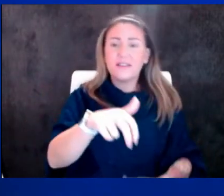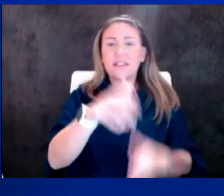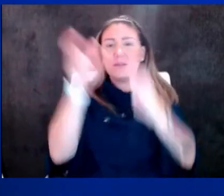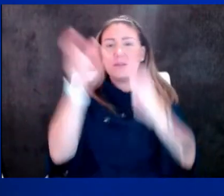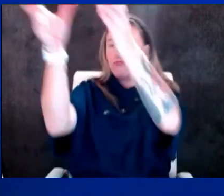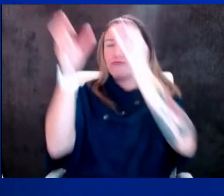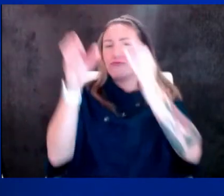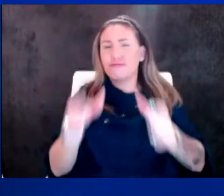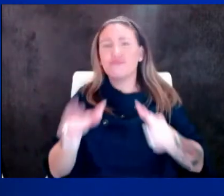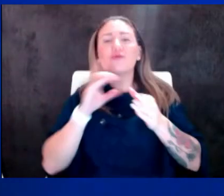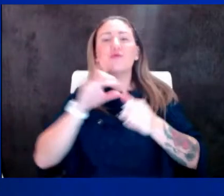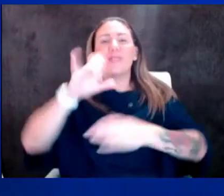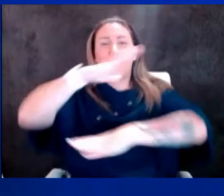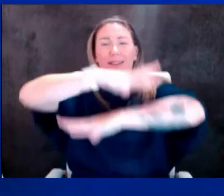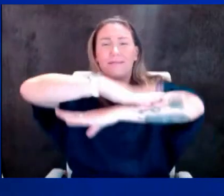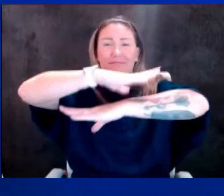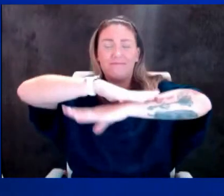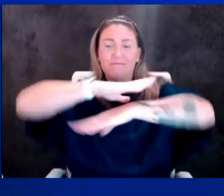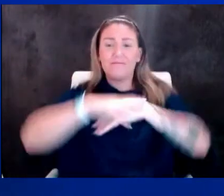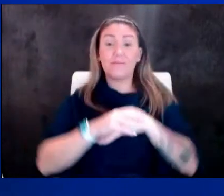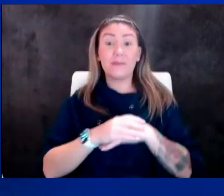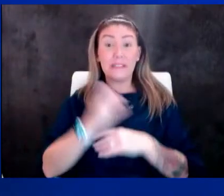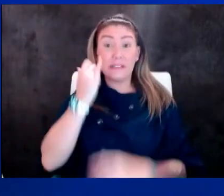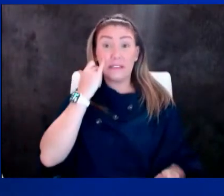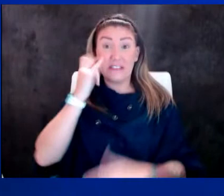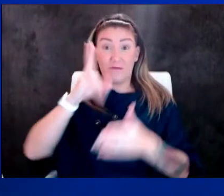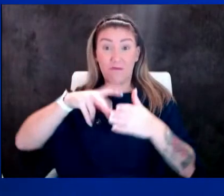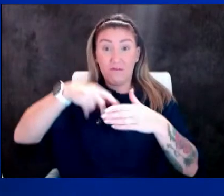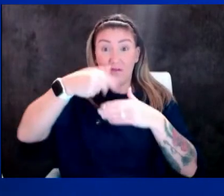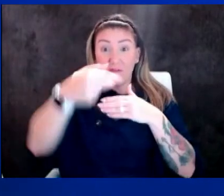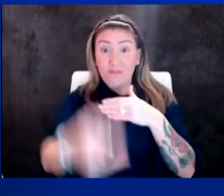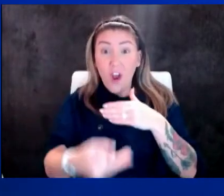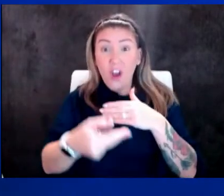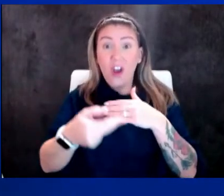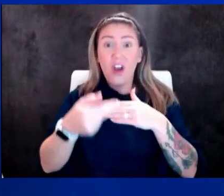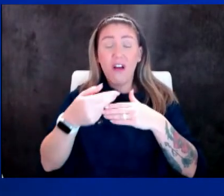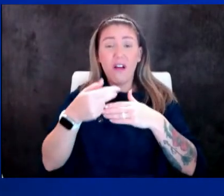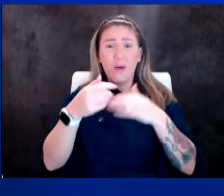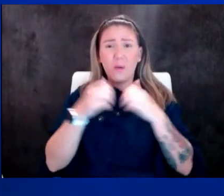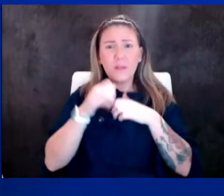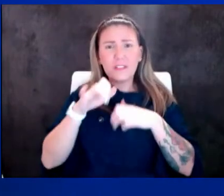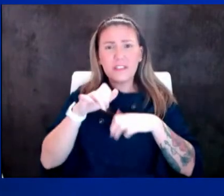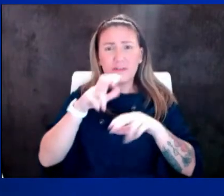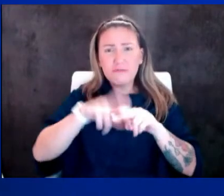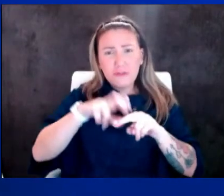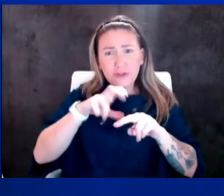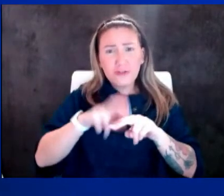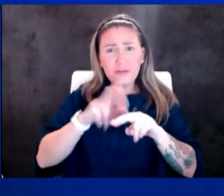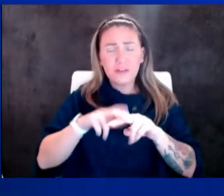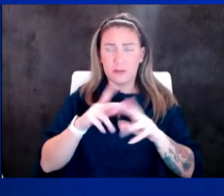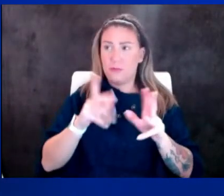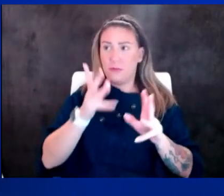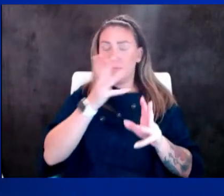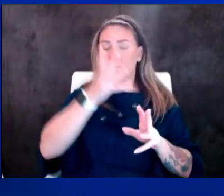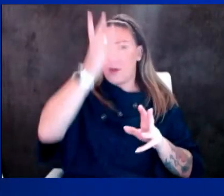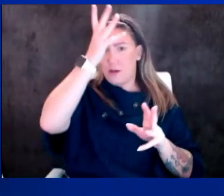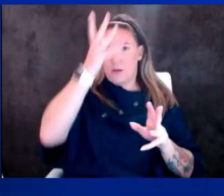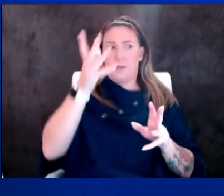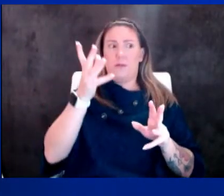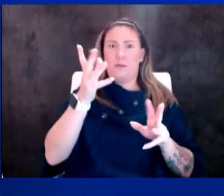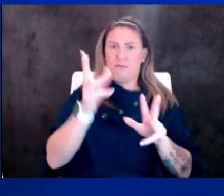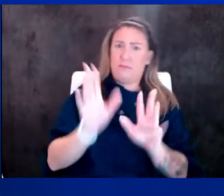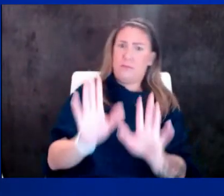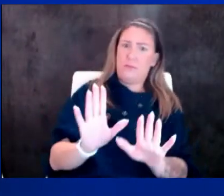countertop. Had he fallen or landed on that chair, that you look at that kind of event as a parent, and you're like, that's really close